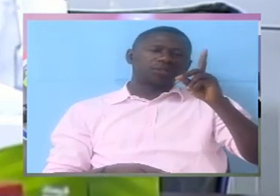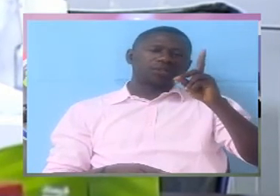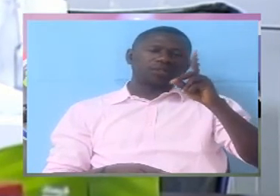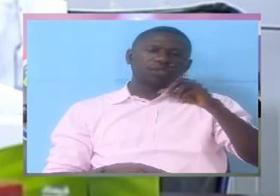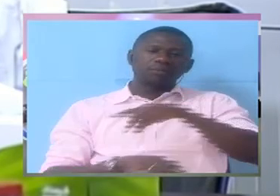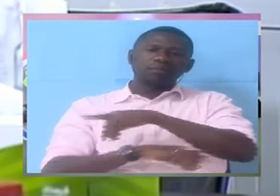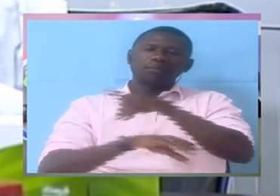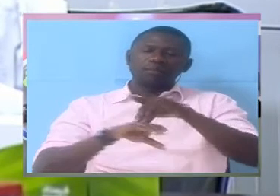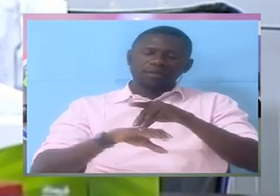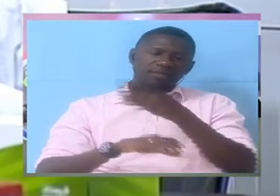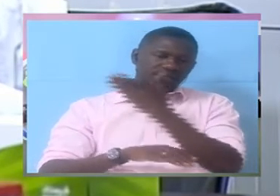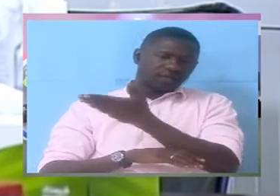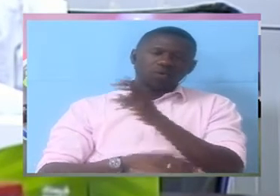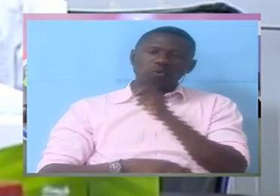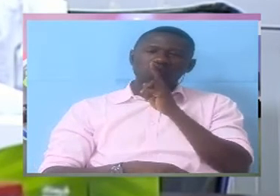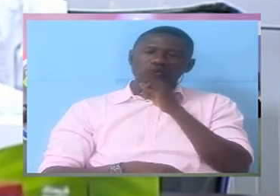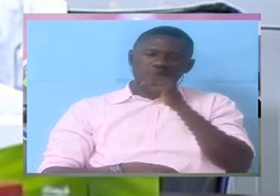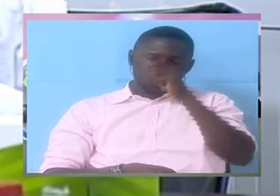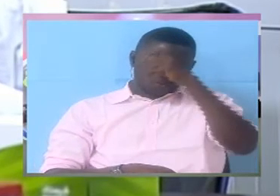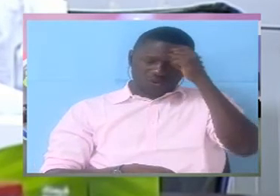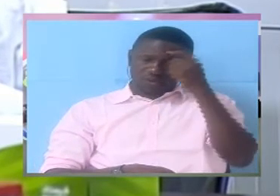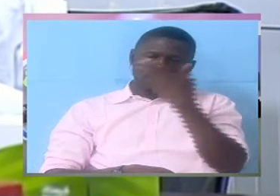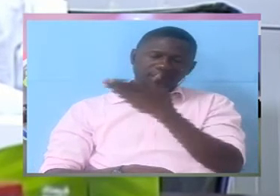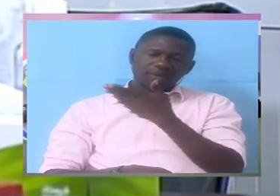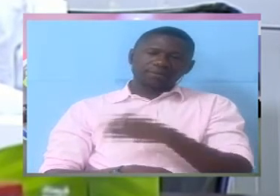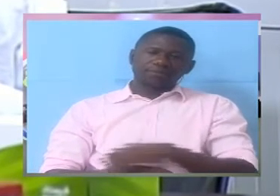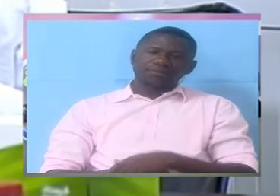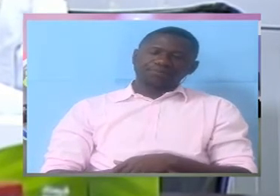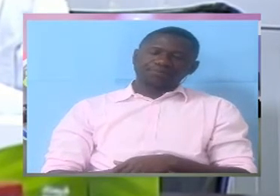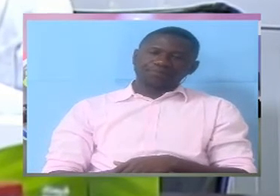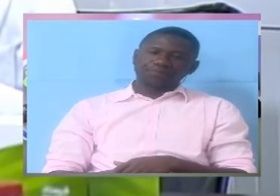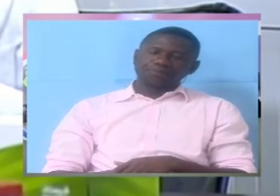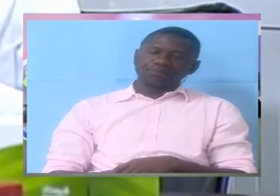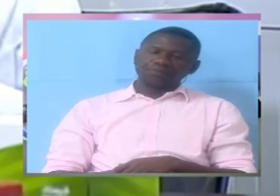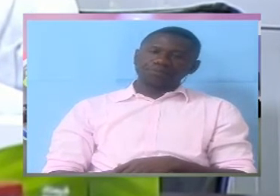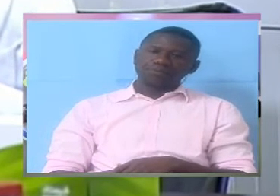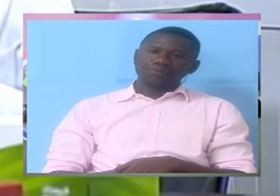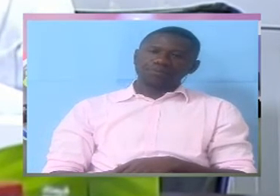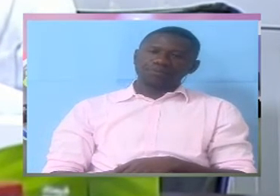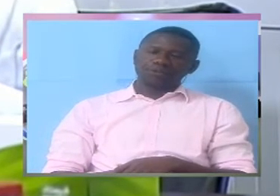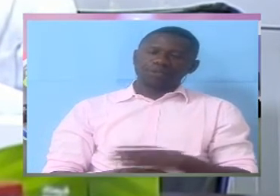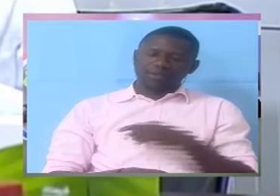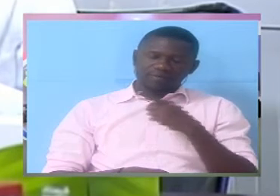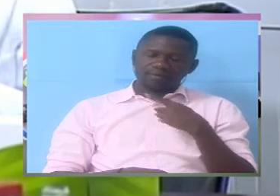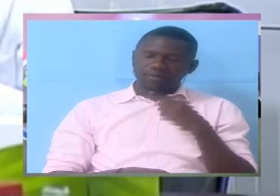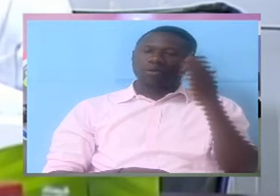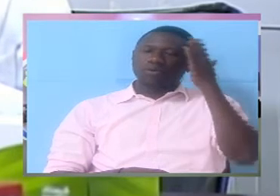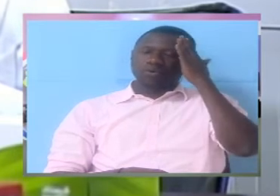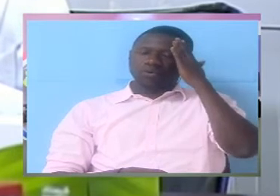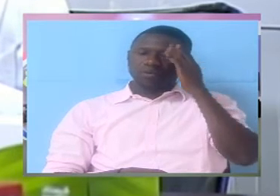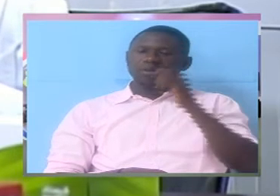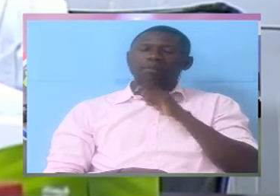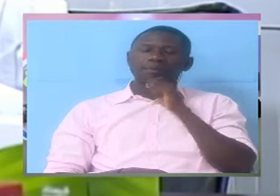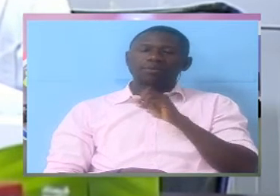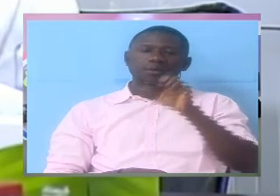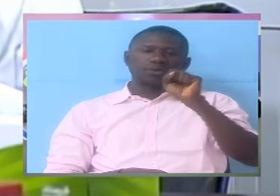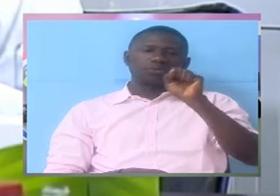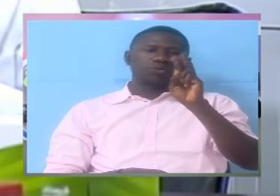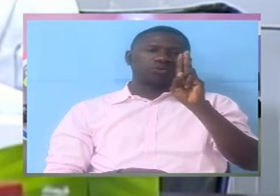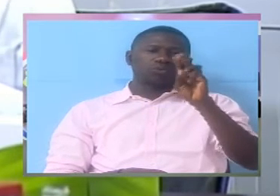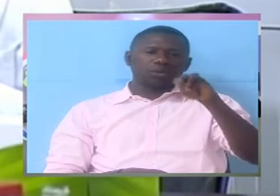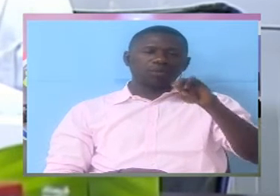nga nyini nga kisi kisi jumala bedu kwa kekang PWD la nyindinkira kototo. I found out that it's Mr. Sumbundu of